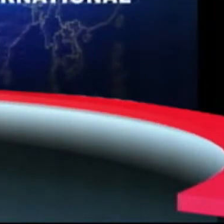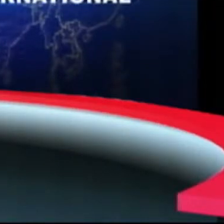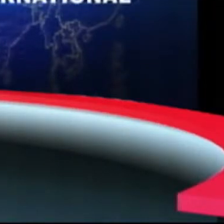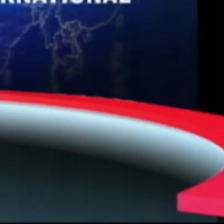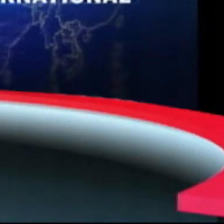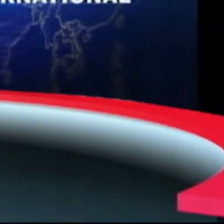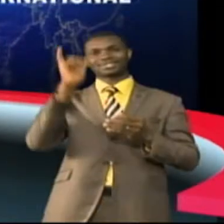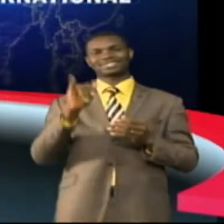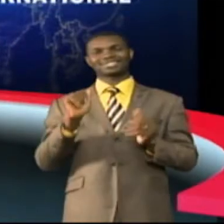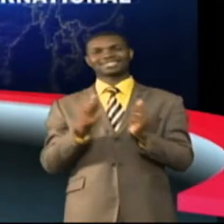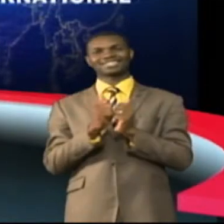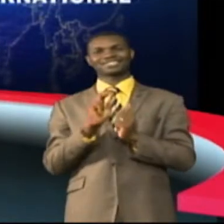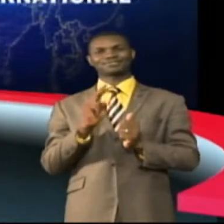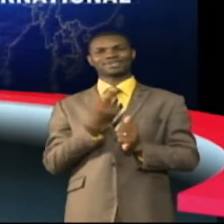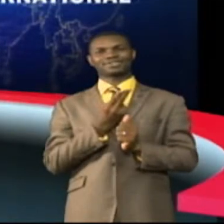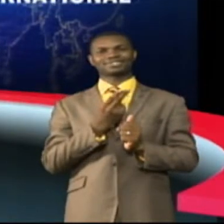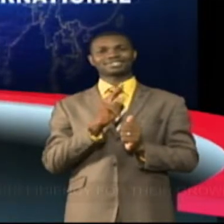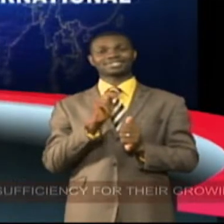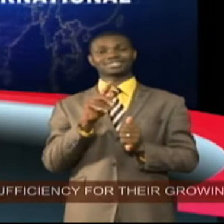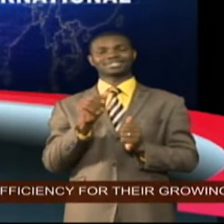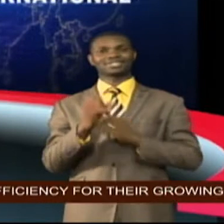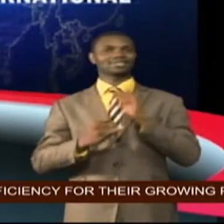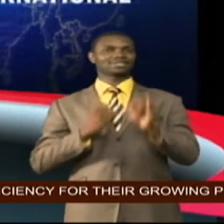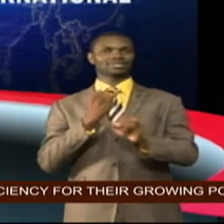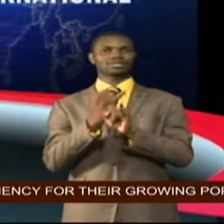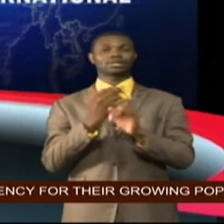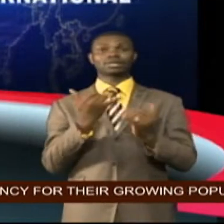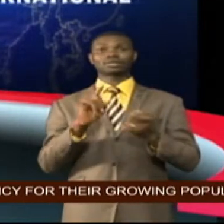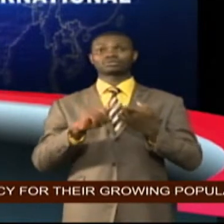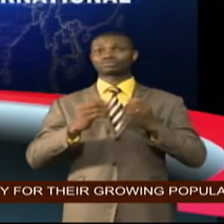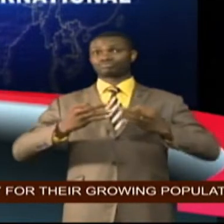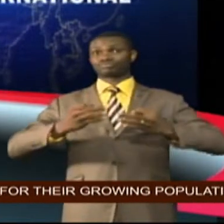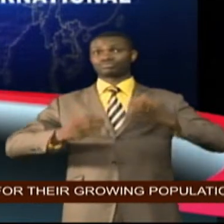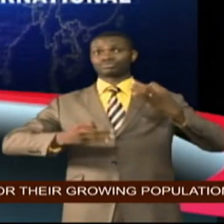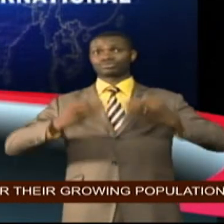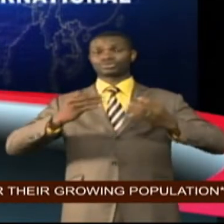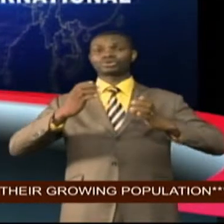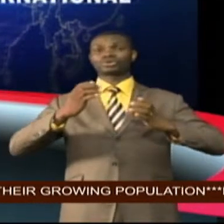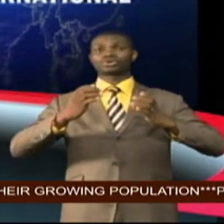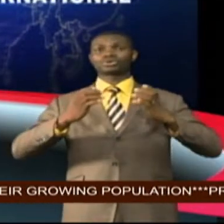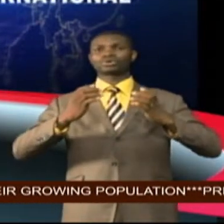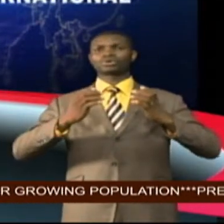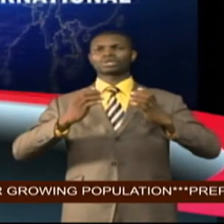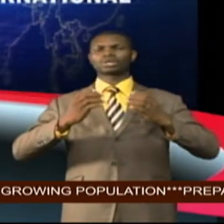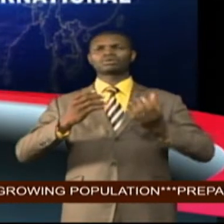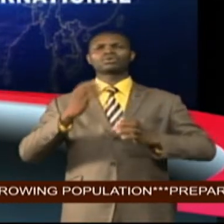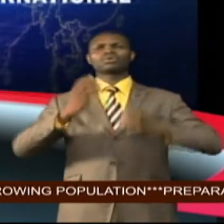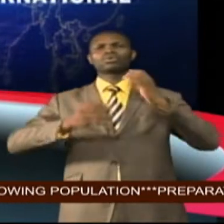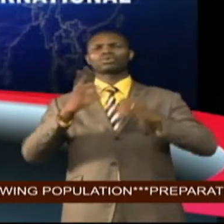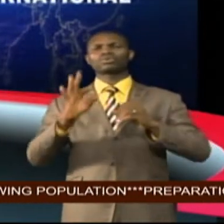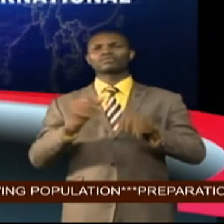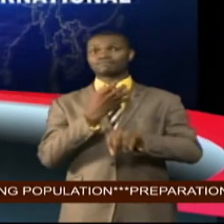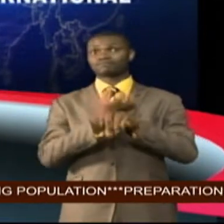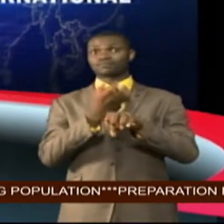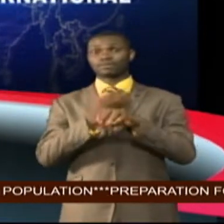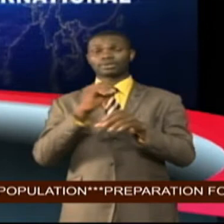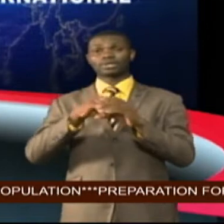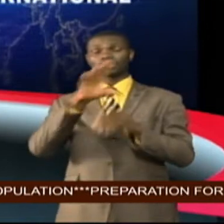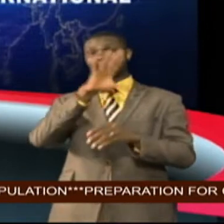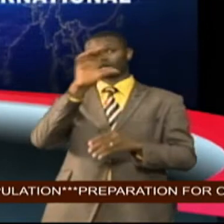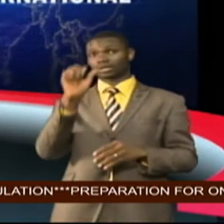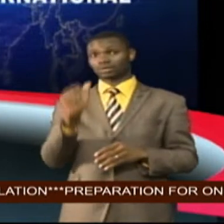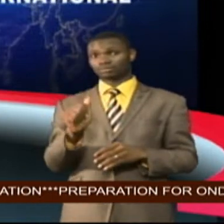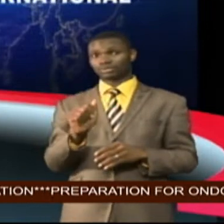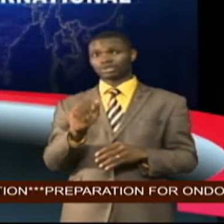Thanks for staying with NTA International. Now to the judiciary, the Court of Appeal Abuja Division has reserved judgment in the appeal filed